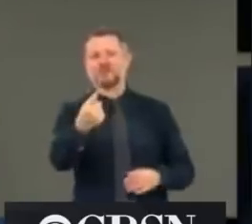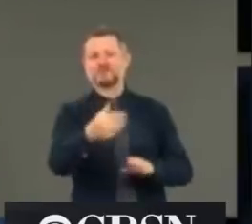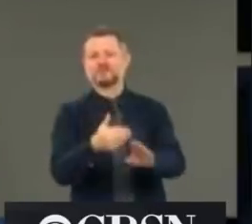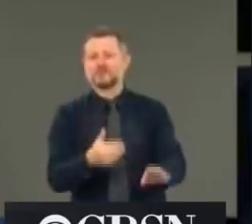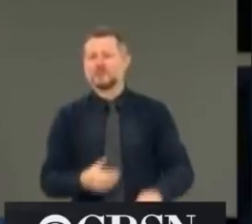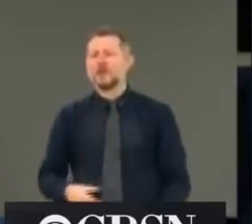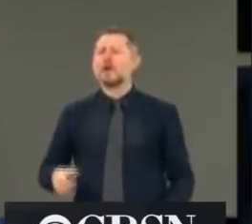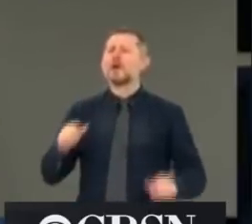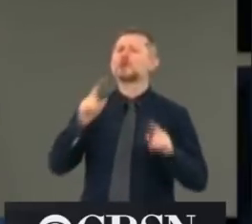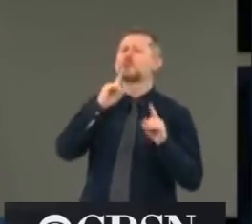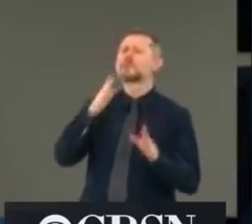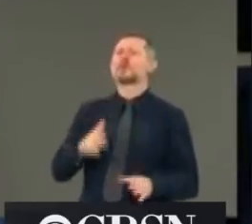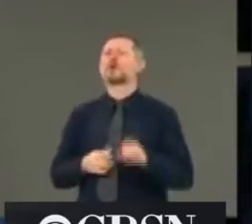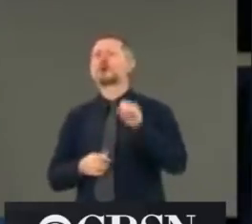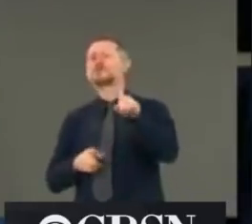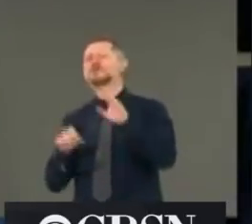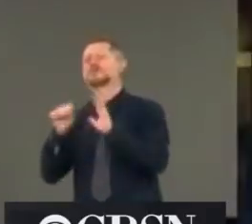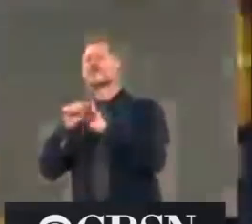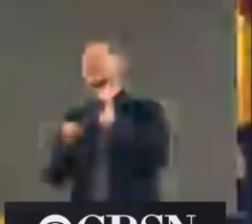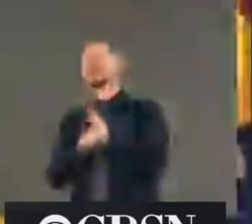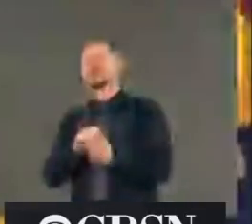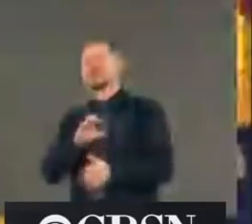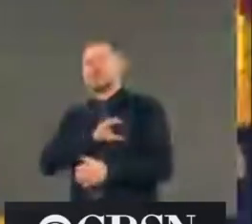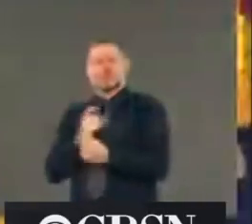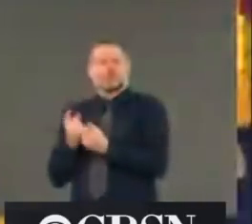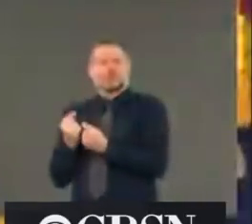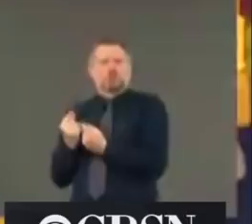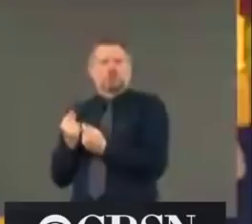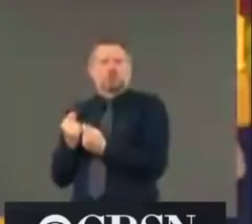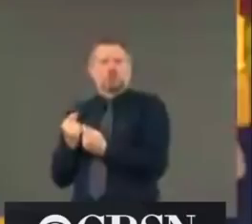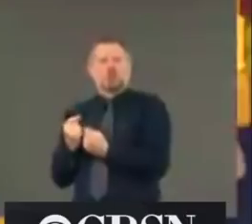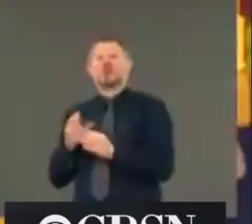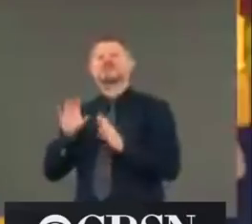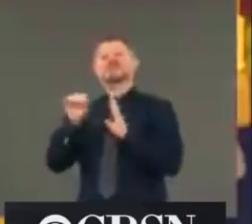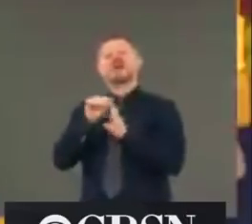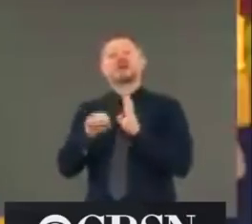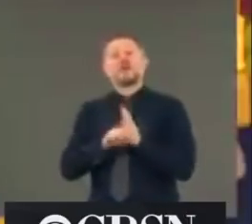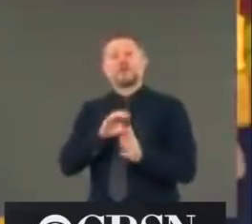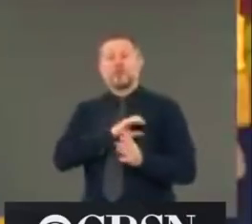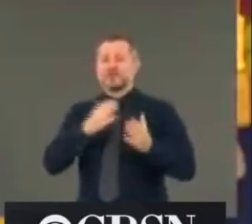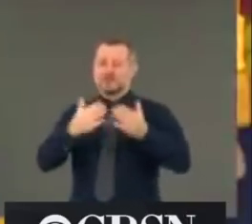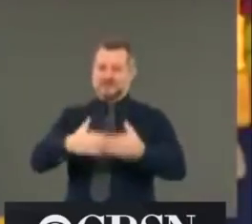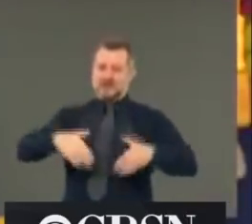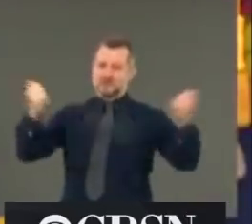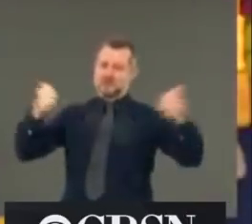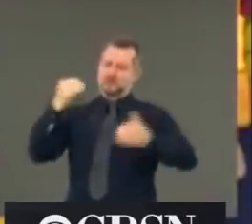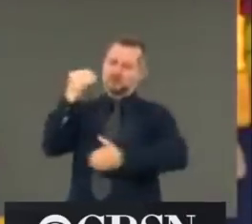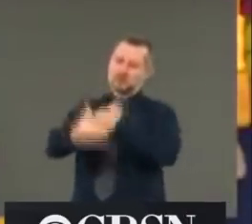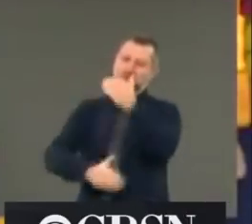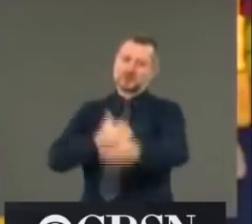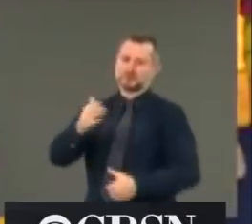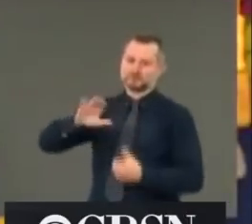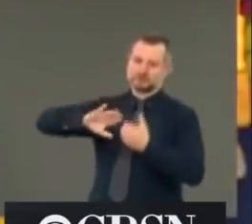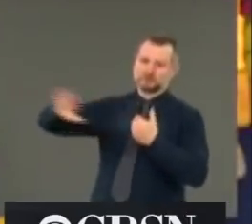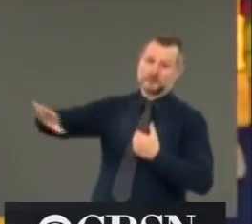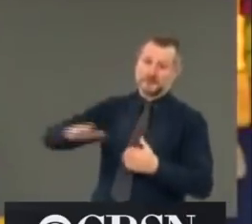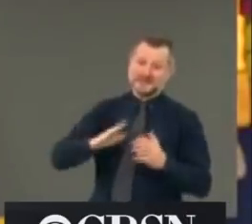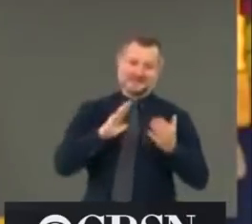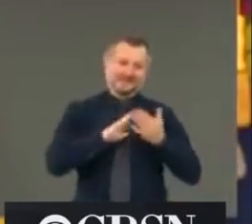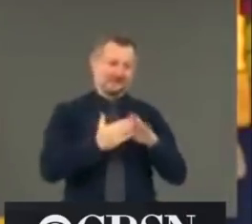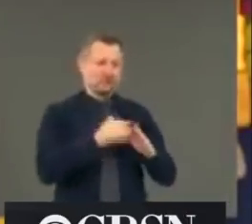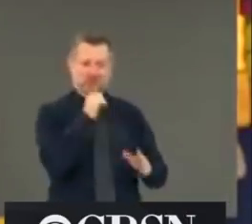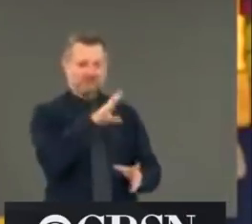troopers? State troopers are going through their own process. There's no municipality involved. Obviously, they're